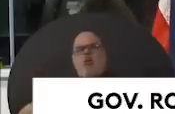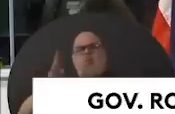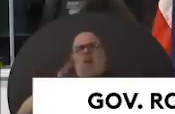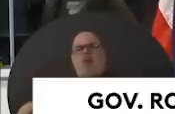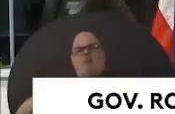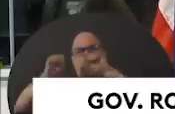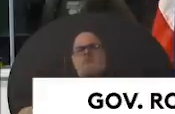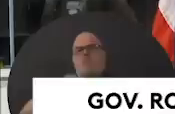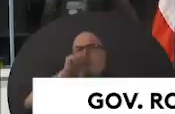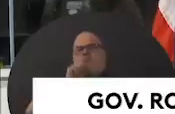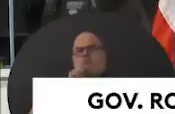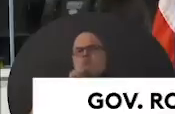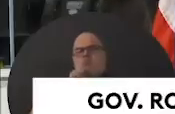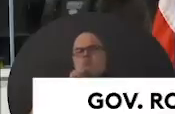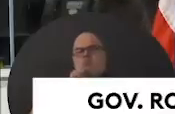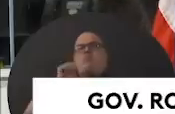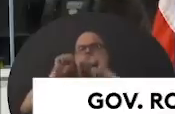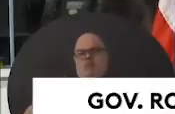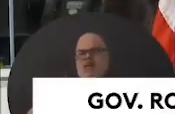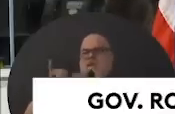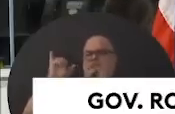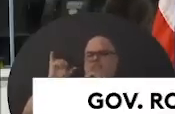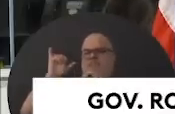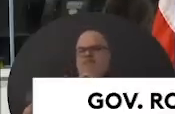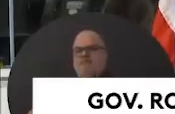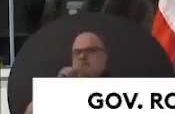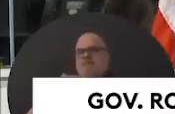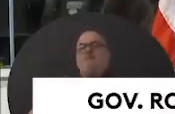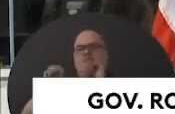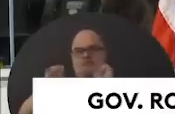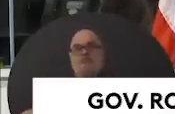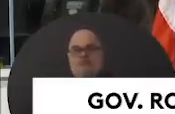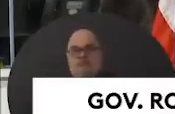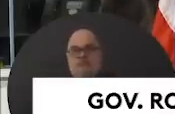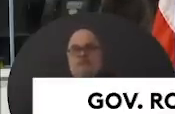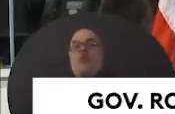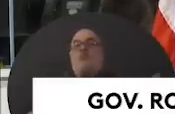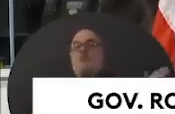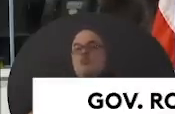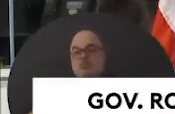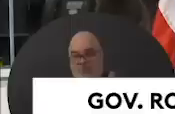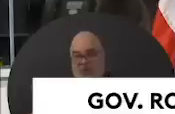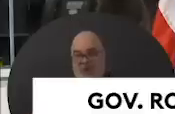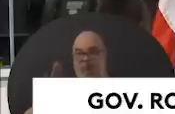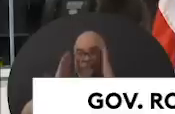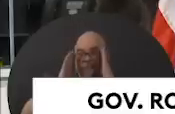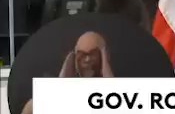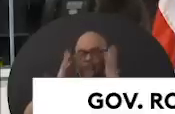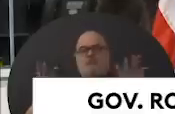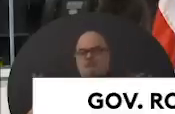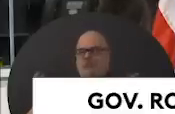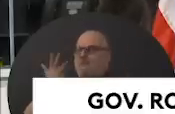winds, you may choose to shelter in place. You need to be prepared for sheltering in place. You